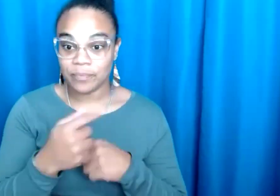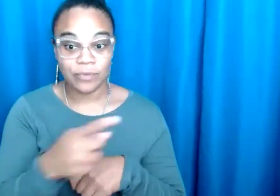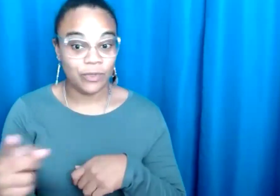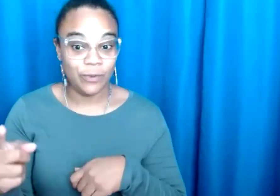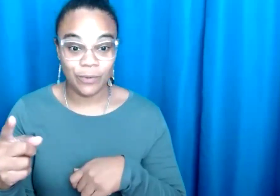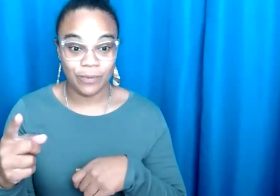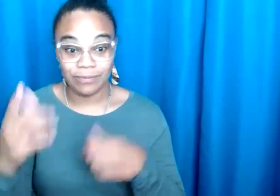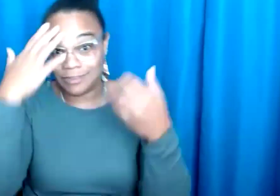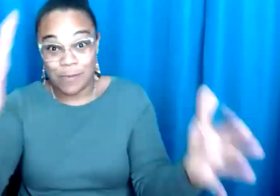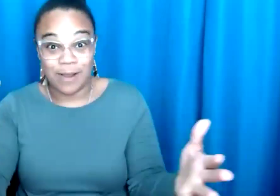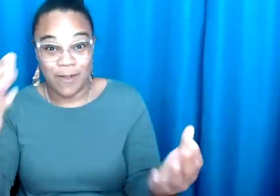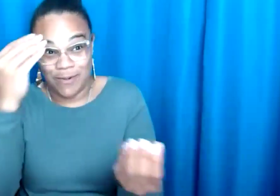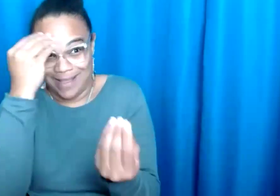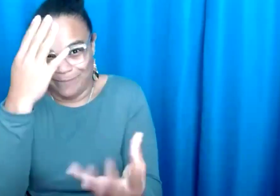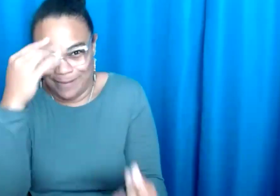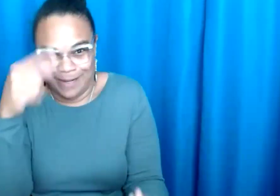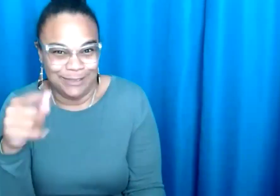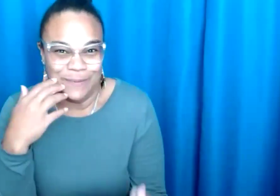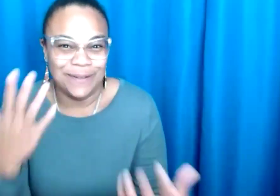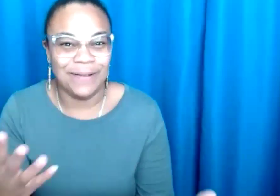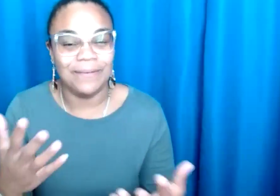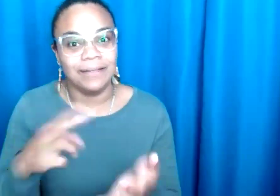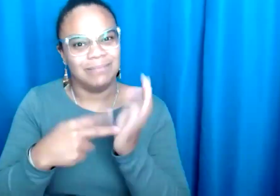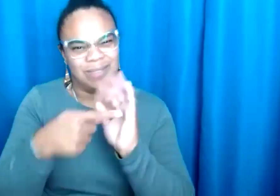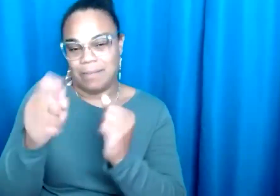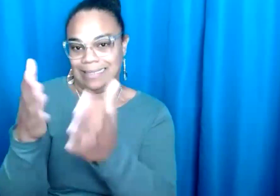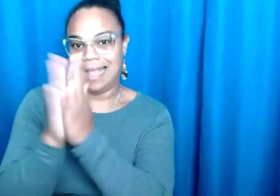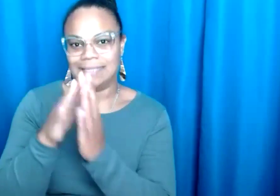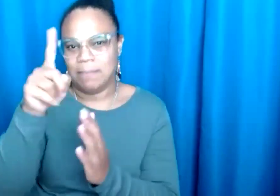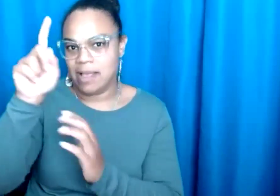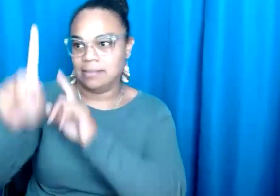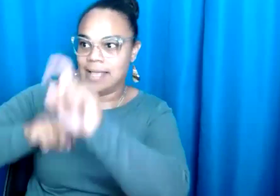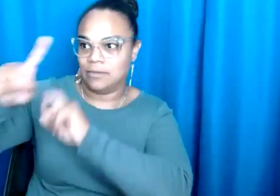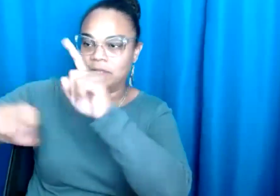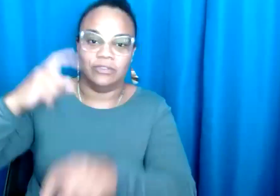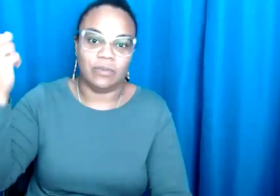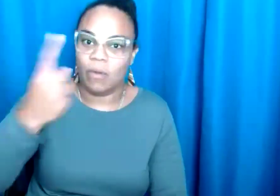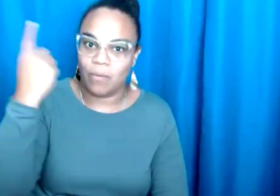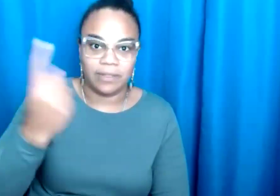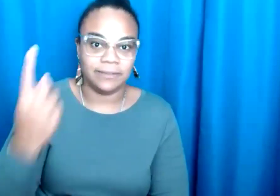don't know, you have to ask, and you have to be asking questions all the time.